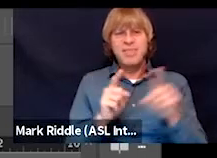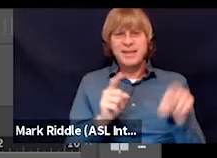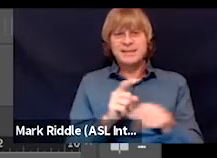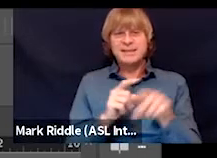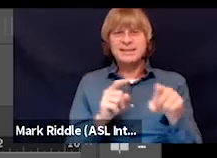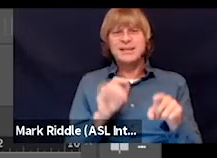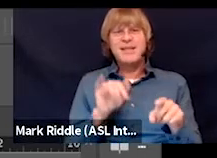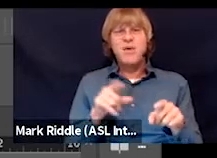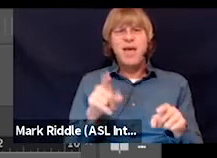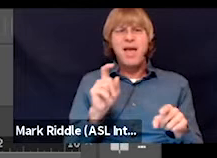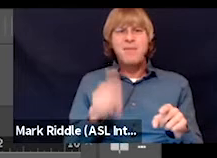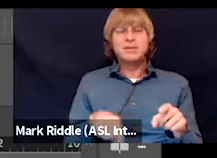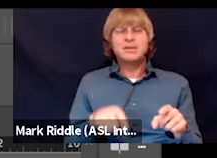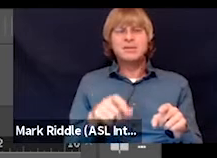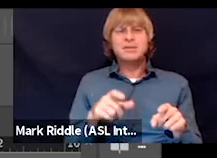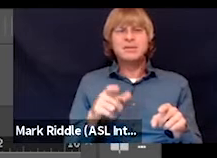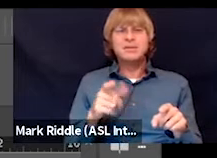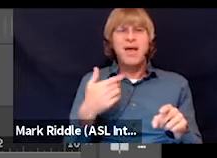this, where you have